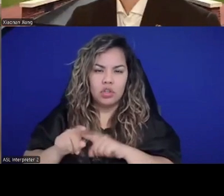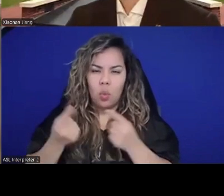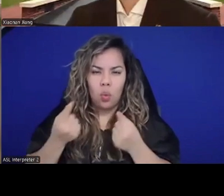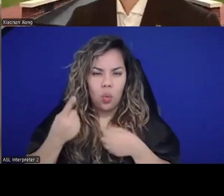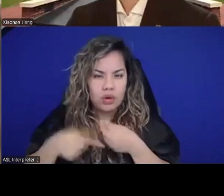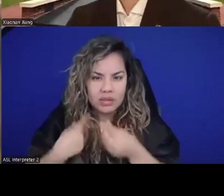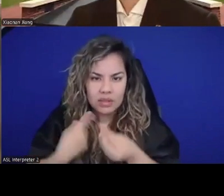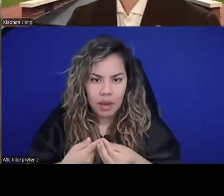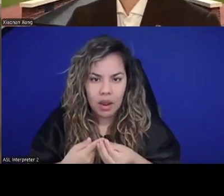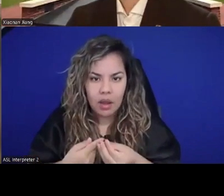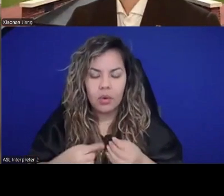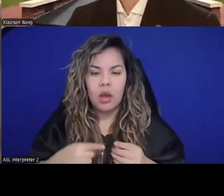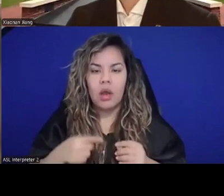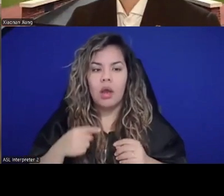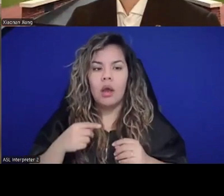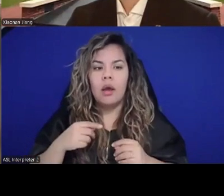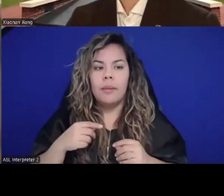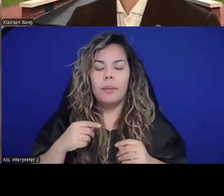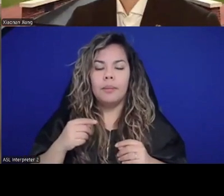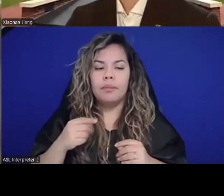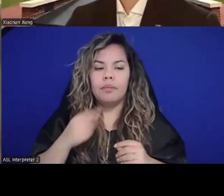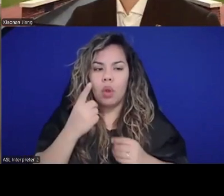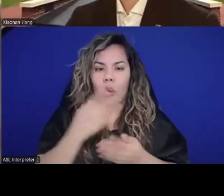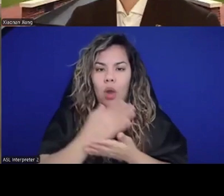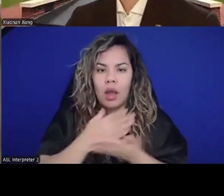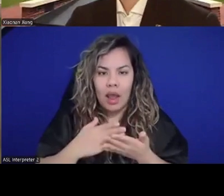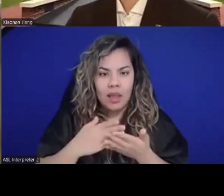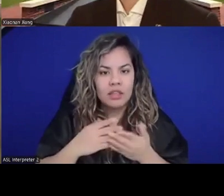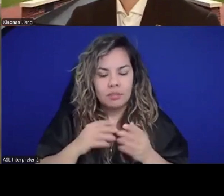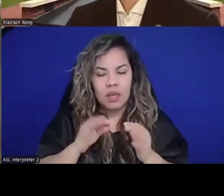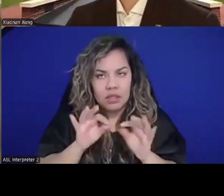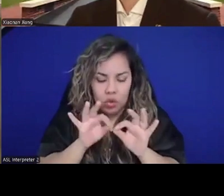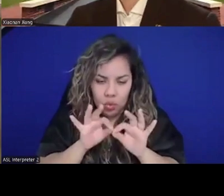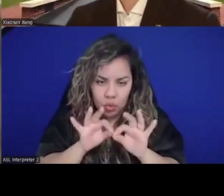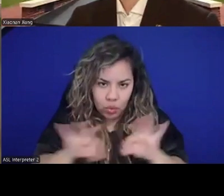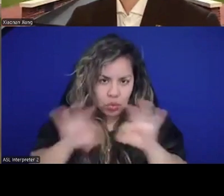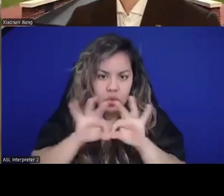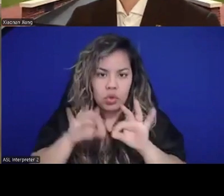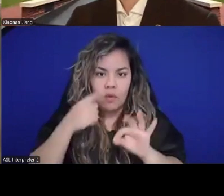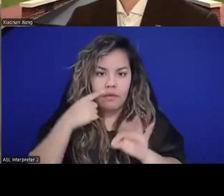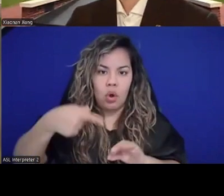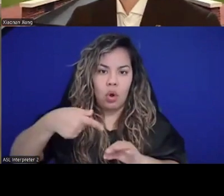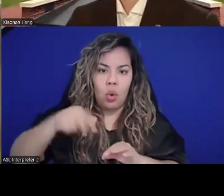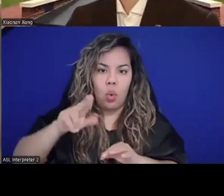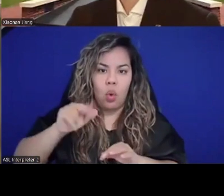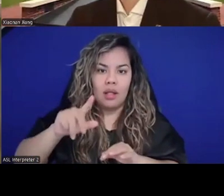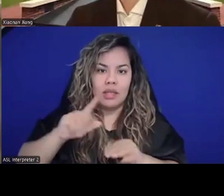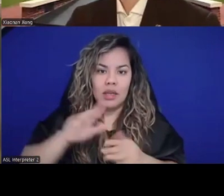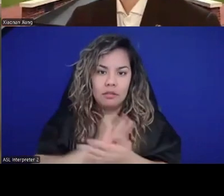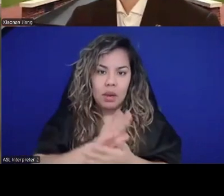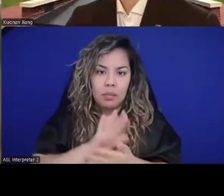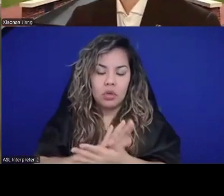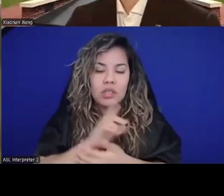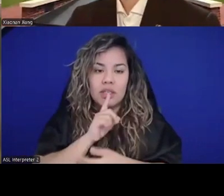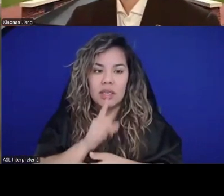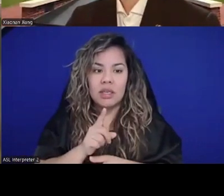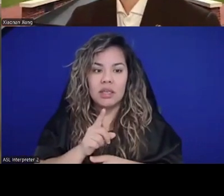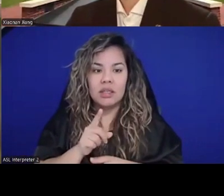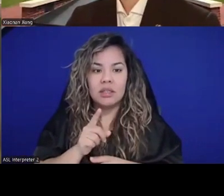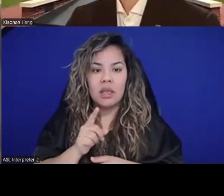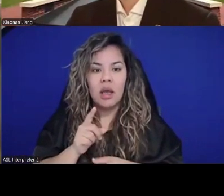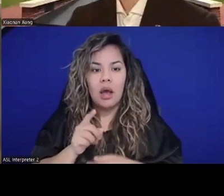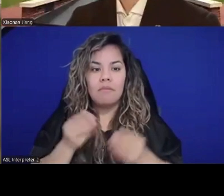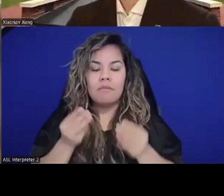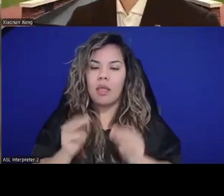one aspect of which is really crucial for qualitative papers is that the methodology